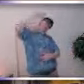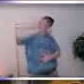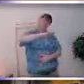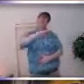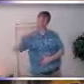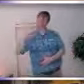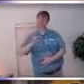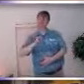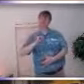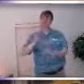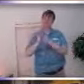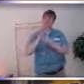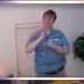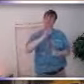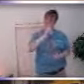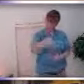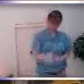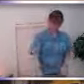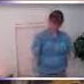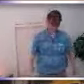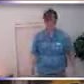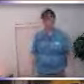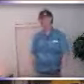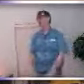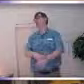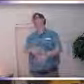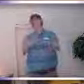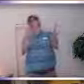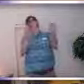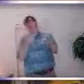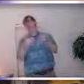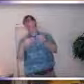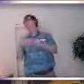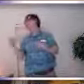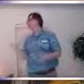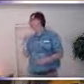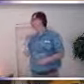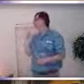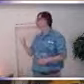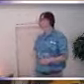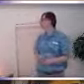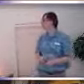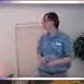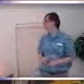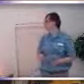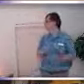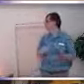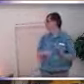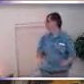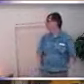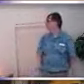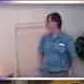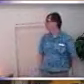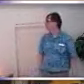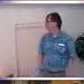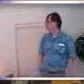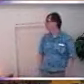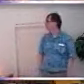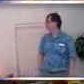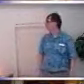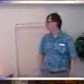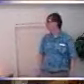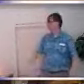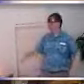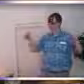it is. Now, let me give you another example of this, because I love these. So